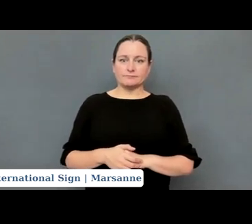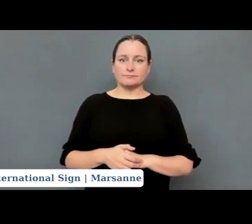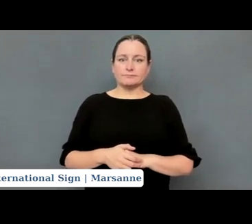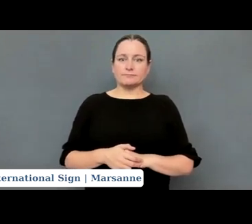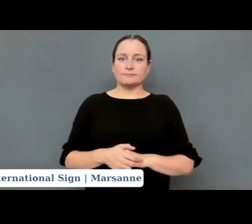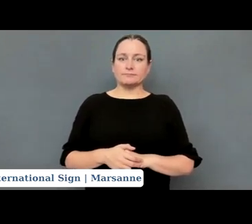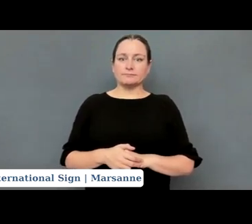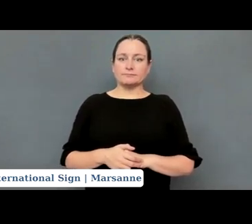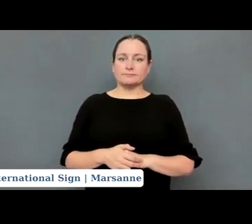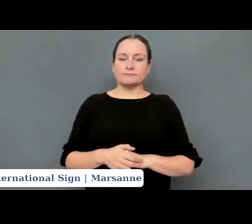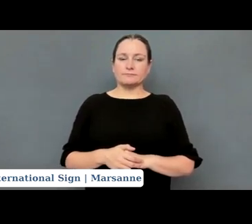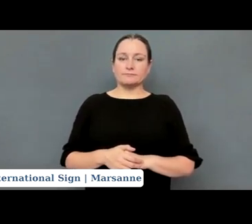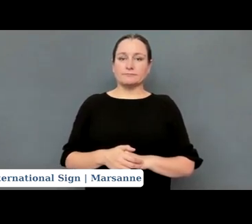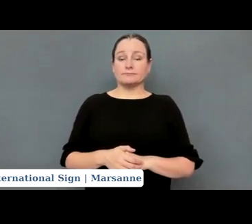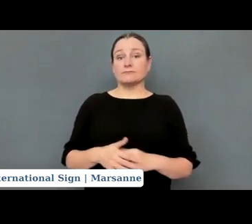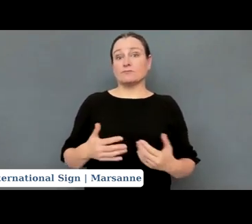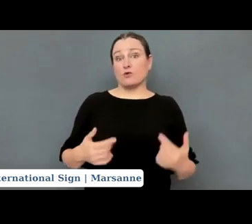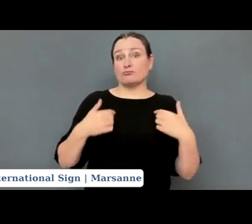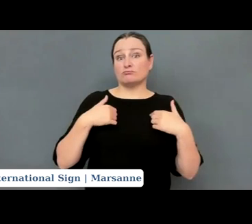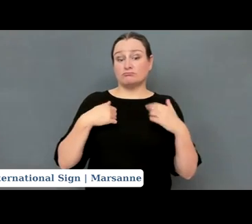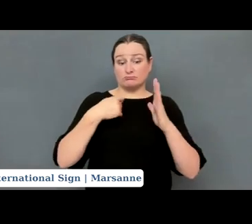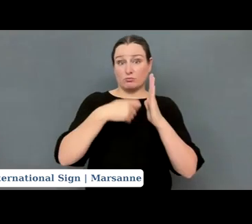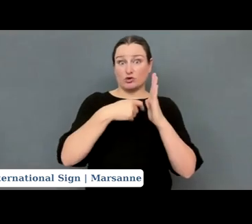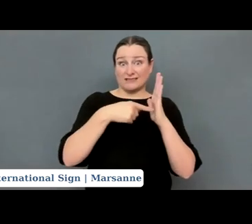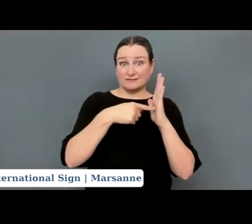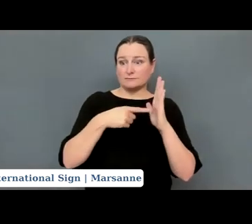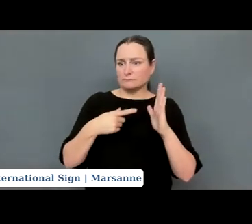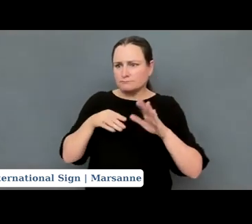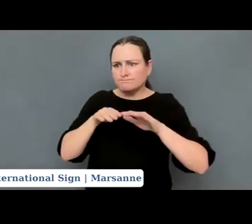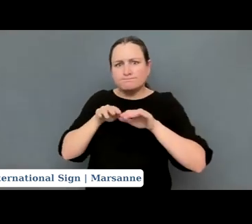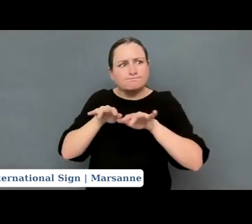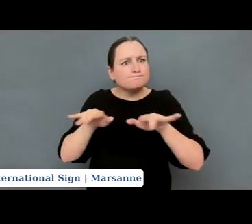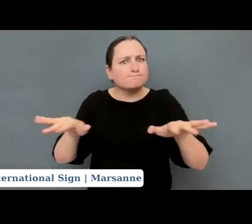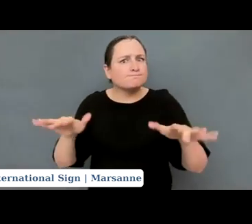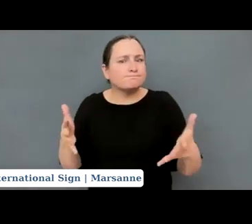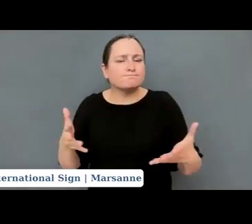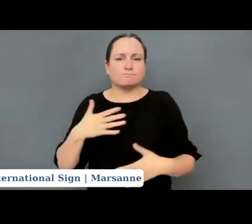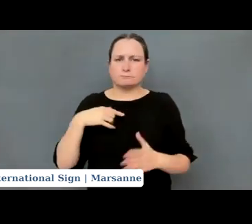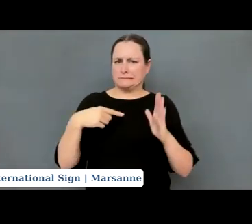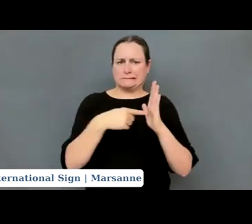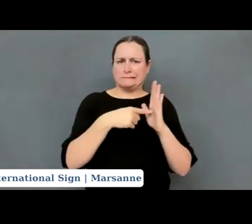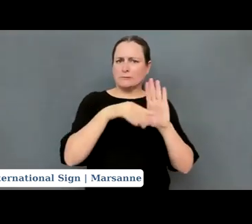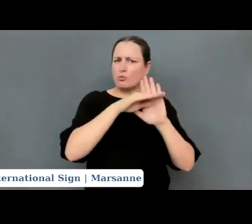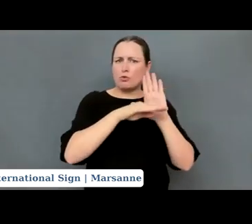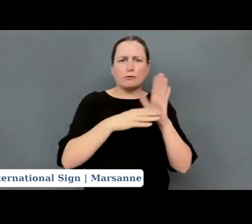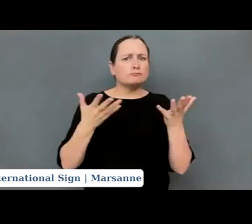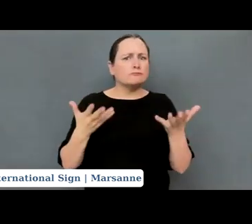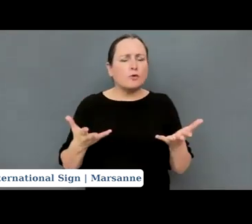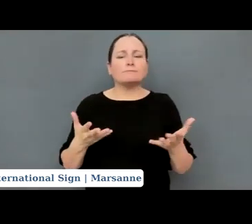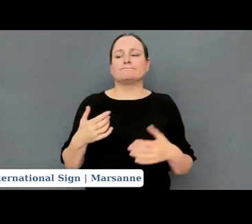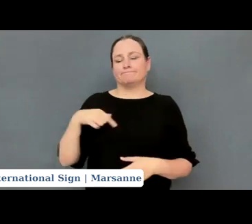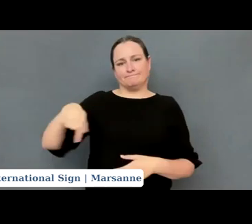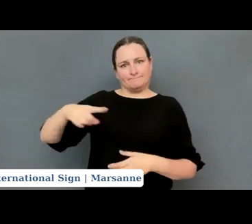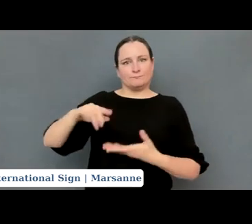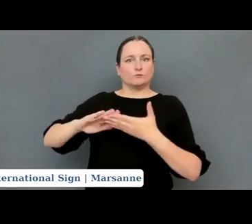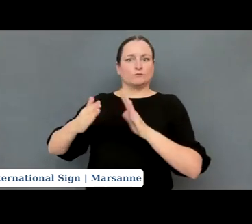the main objectives are, first one, to foster the participation of the monitoring, ease